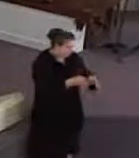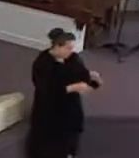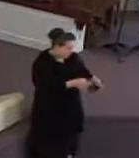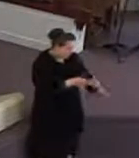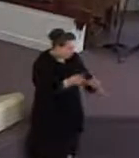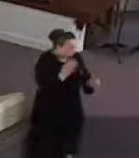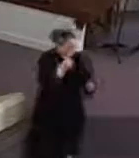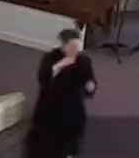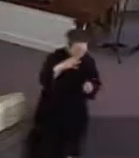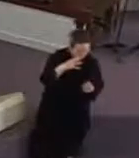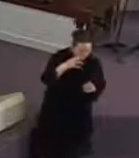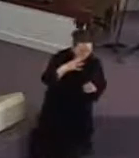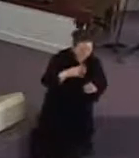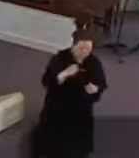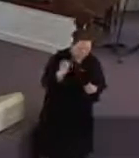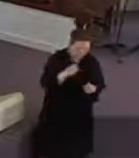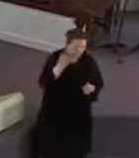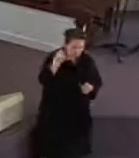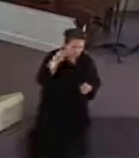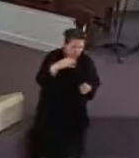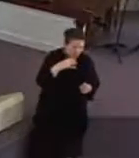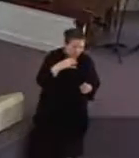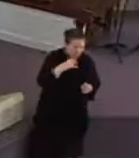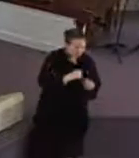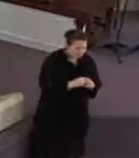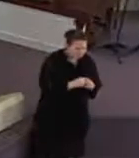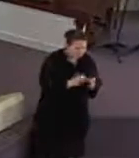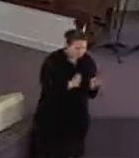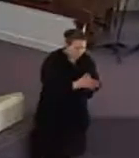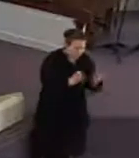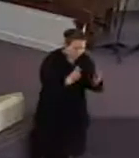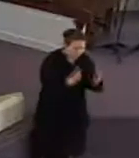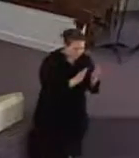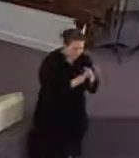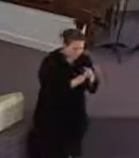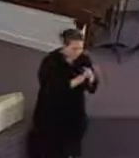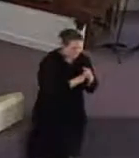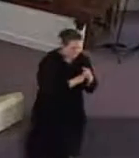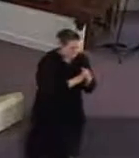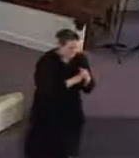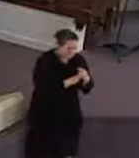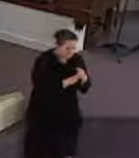grace. I say we need grace. Hallelujah.